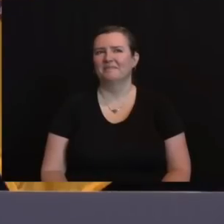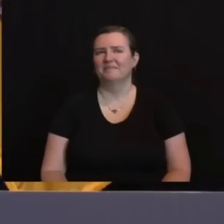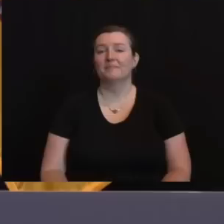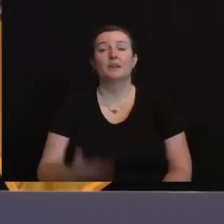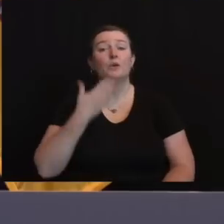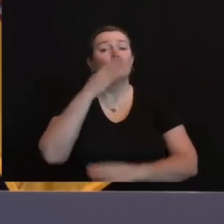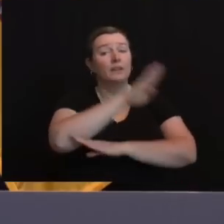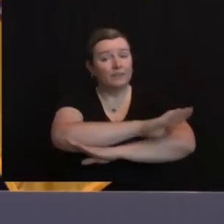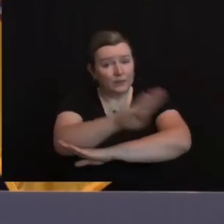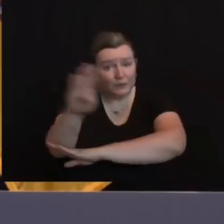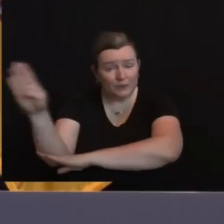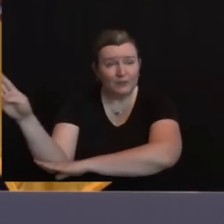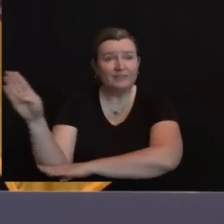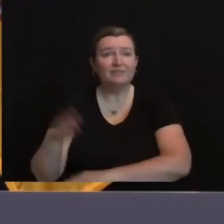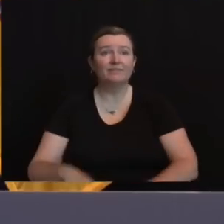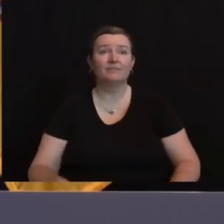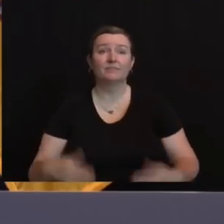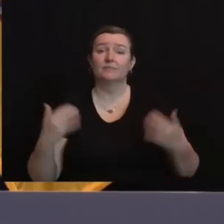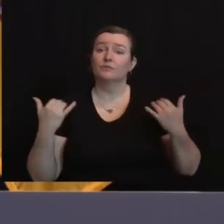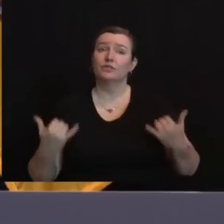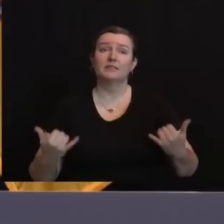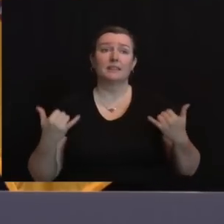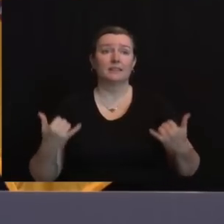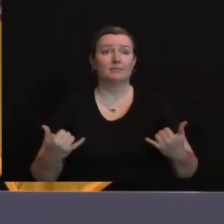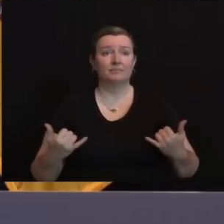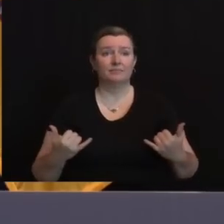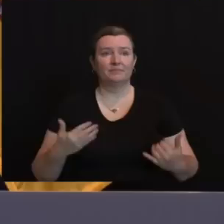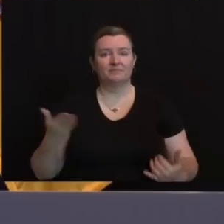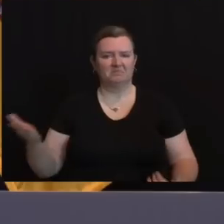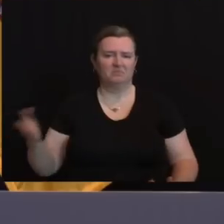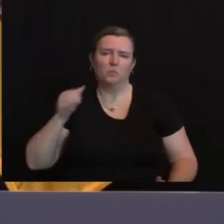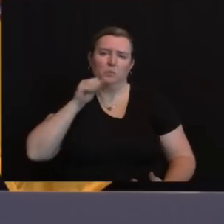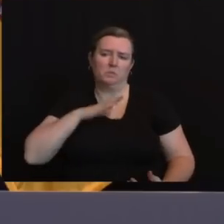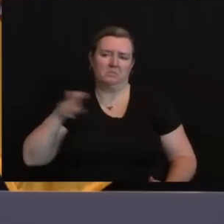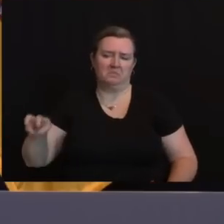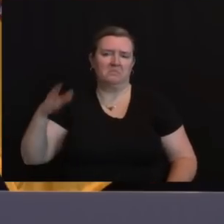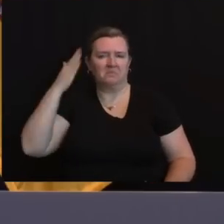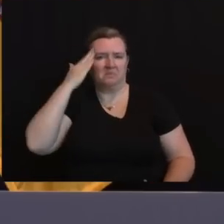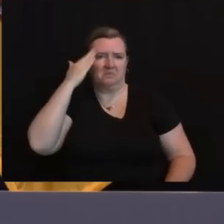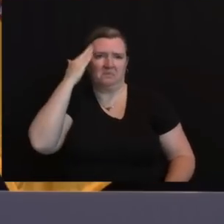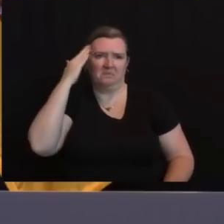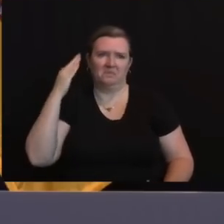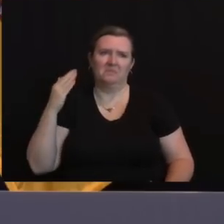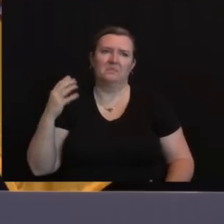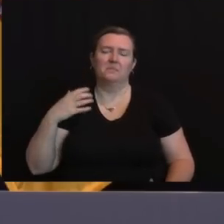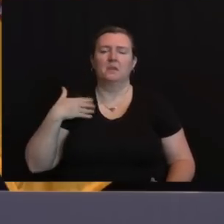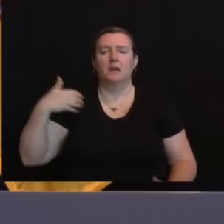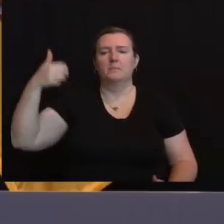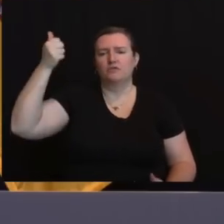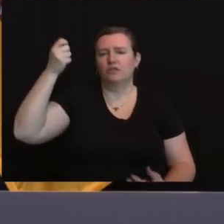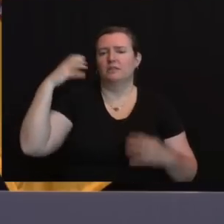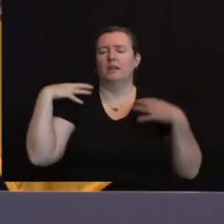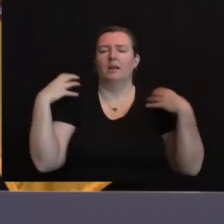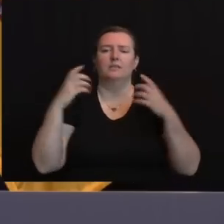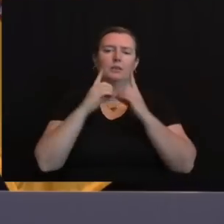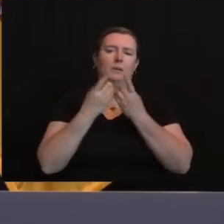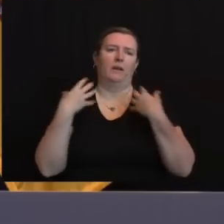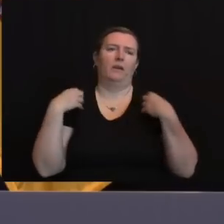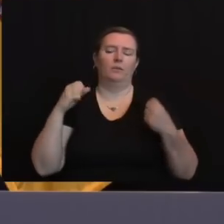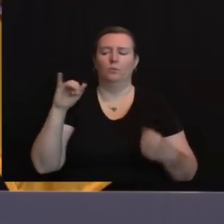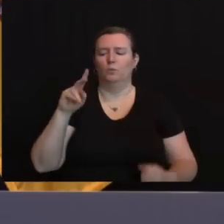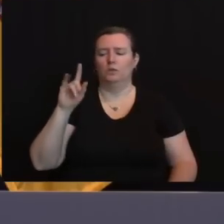Good afternoon. I am joined, as I am every day, by the woman to my right who needs no introduction, the Commissioner of the Department of Health, Judy